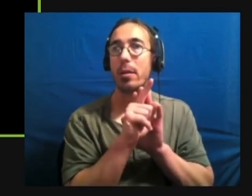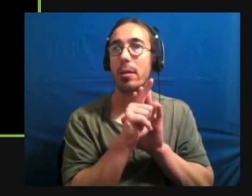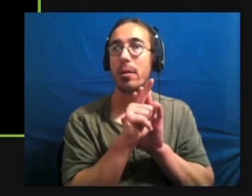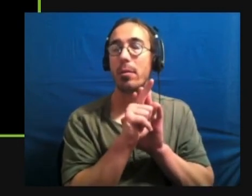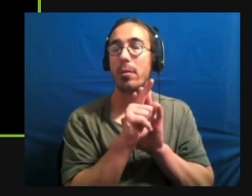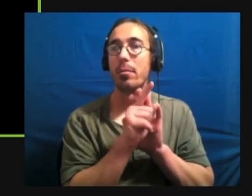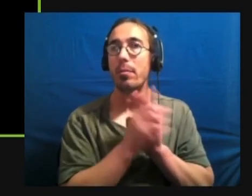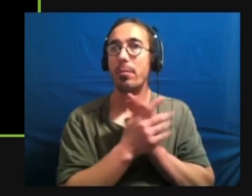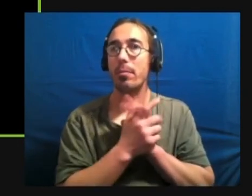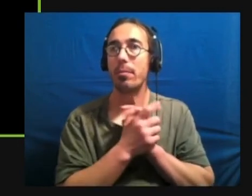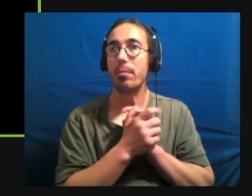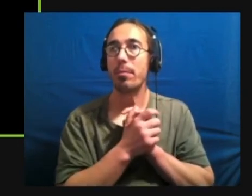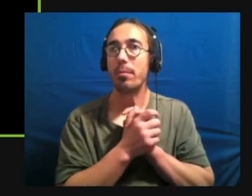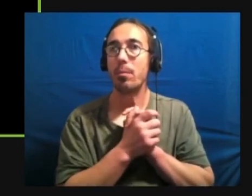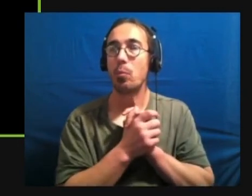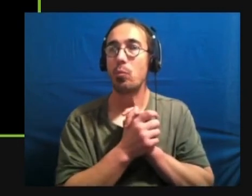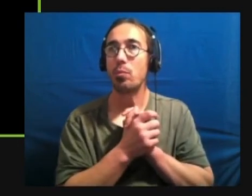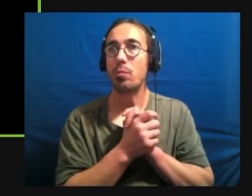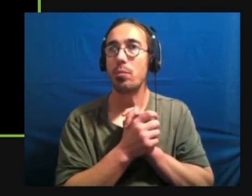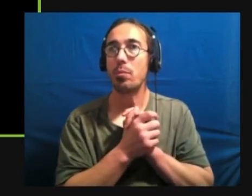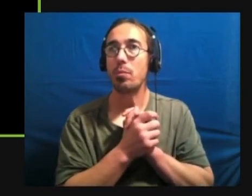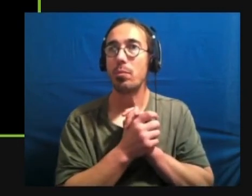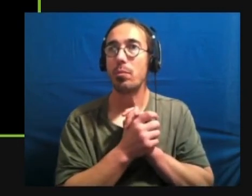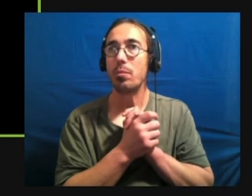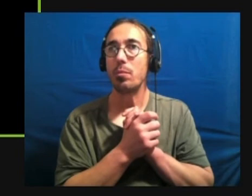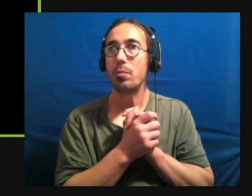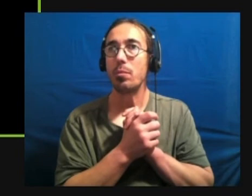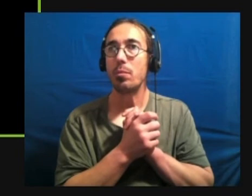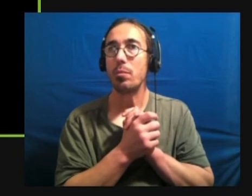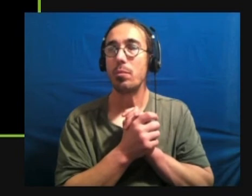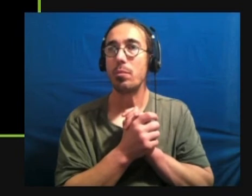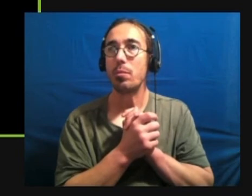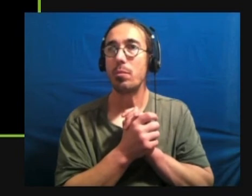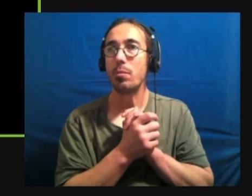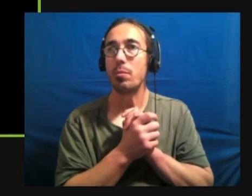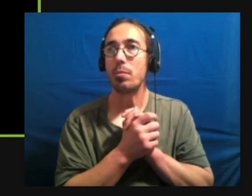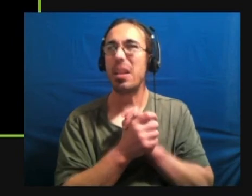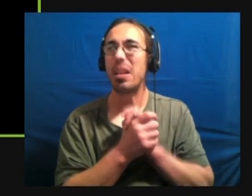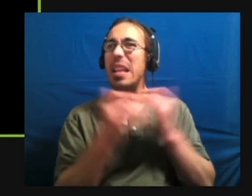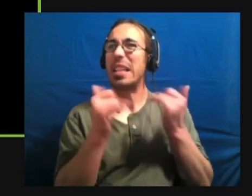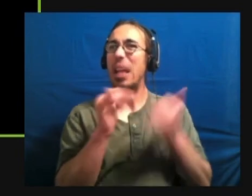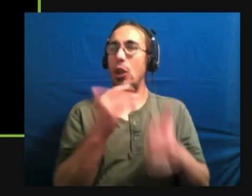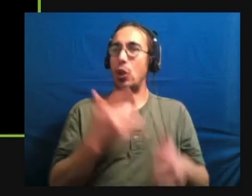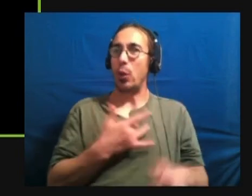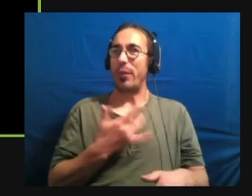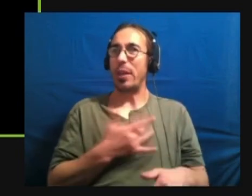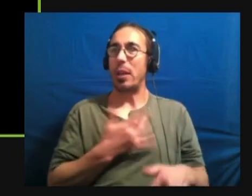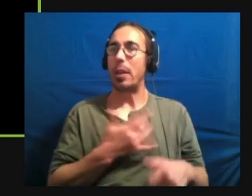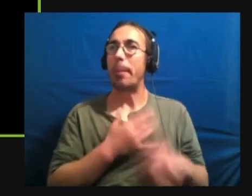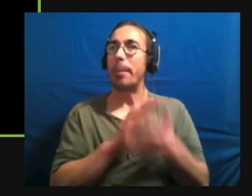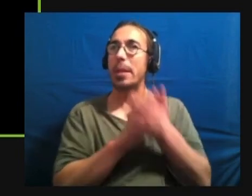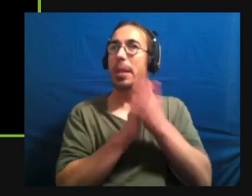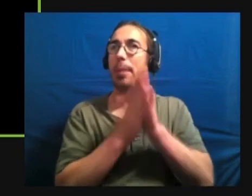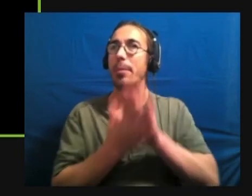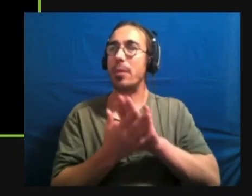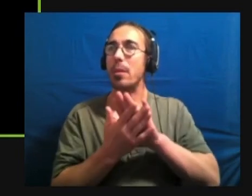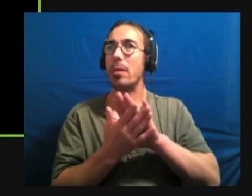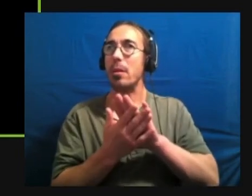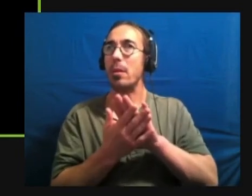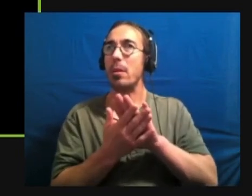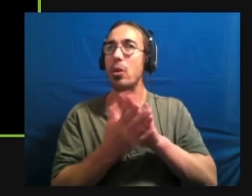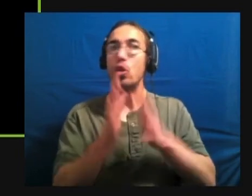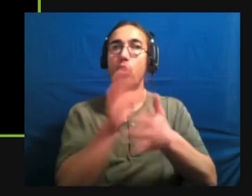intersections, now your instinct eventually becomes to destroy